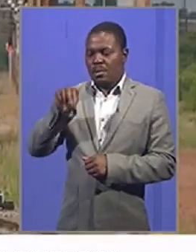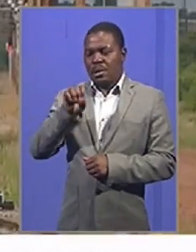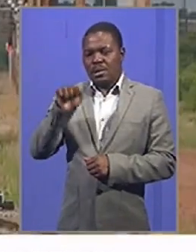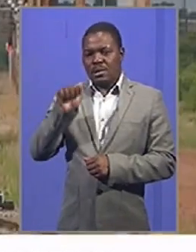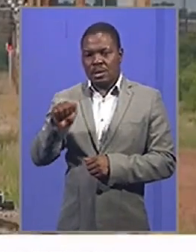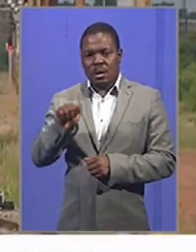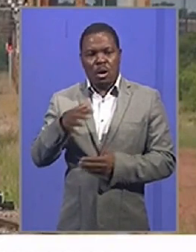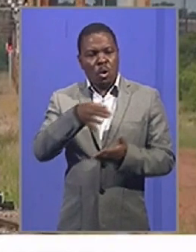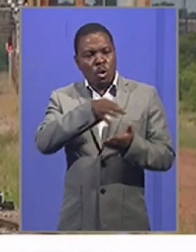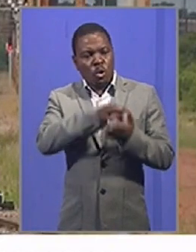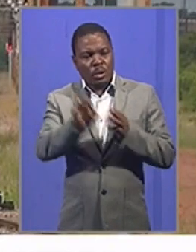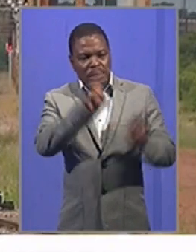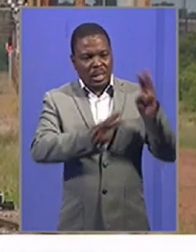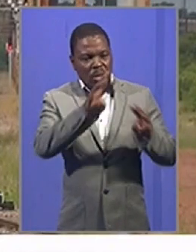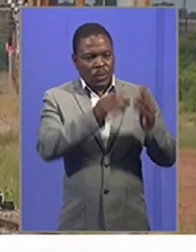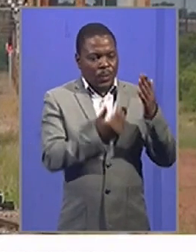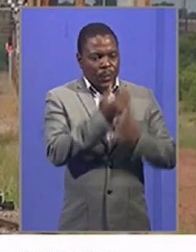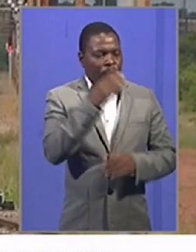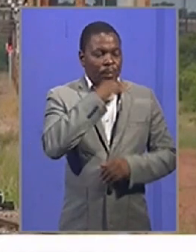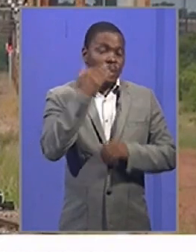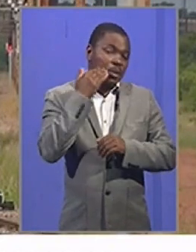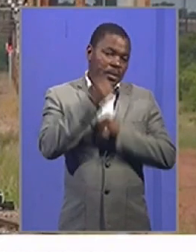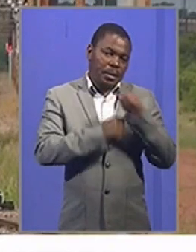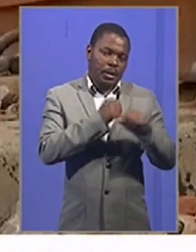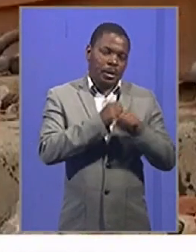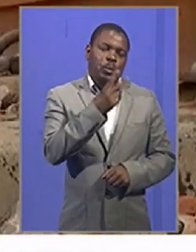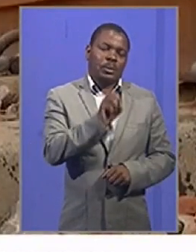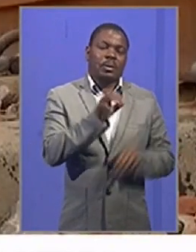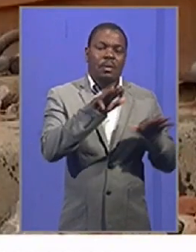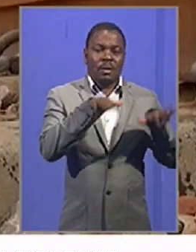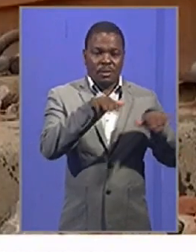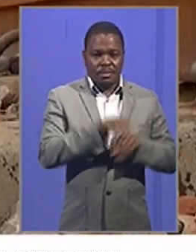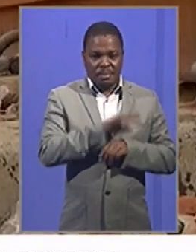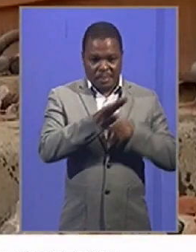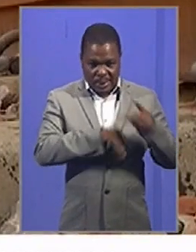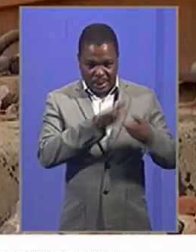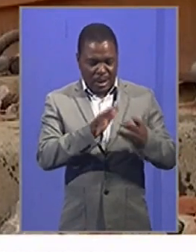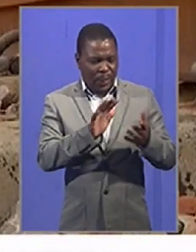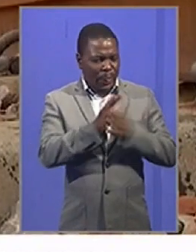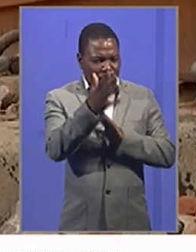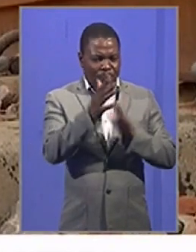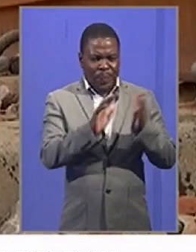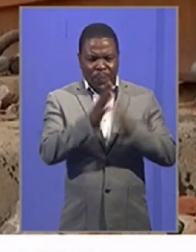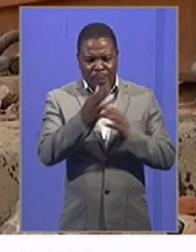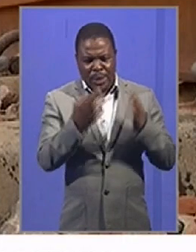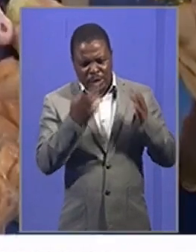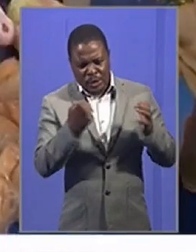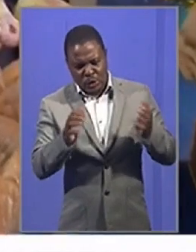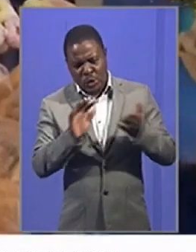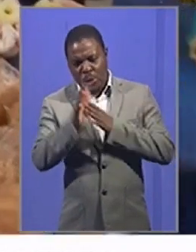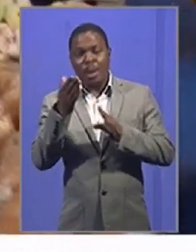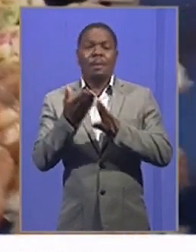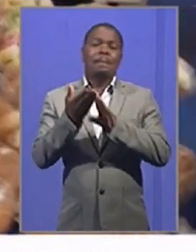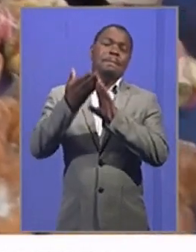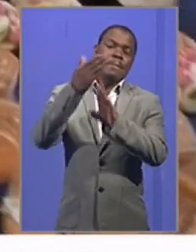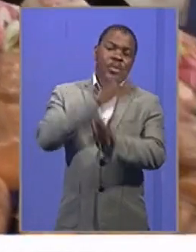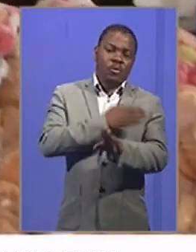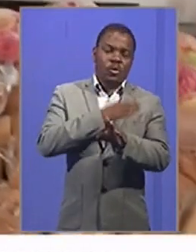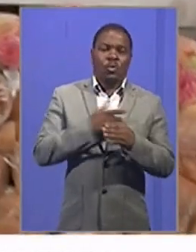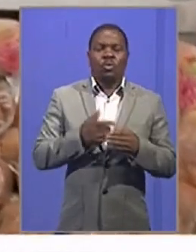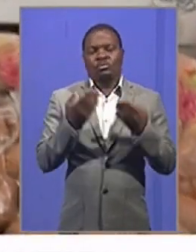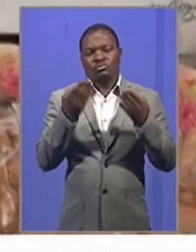ntšhwafatsa dikontraka tsa tshireletso ka 2019. Seo se bakile tshenyo le go utswiwa ga mafaratlhatlha pele le ka nako ya go emisiwa